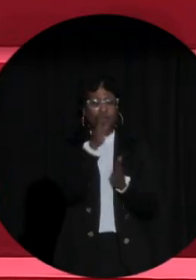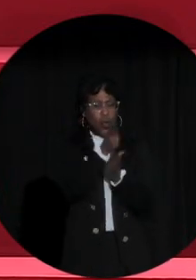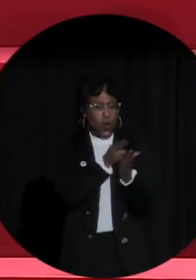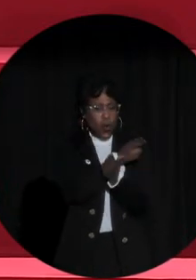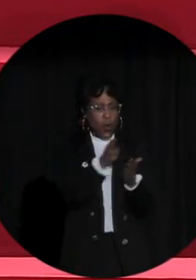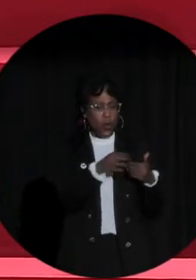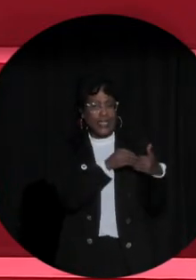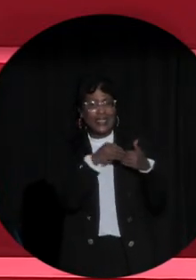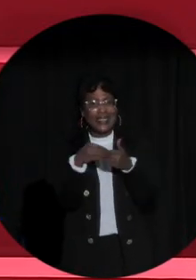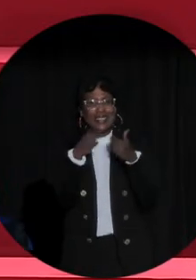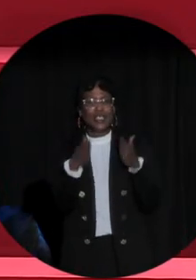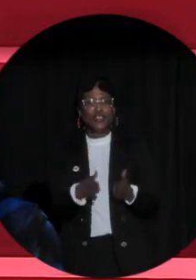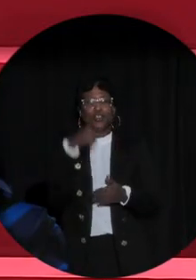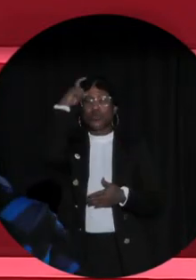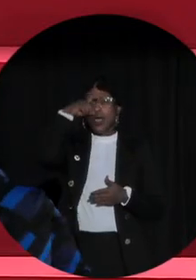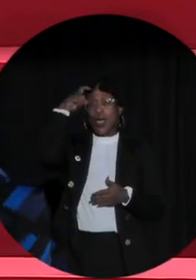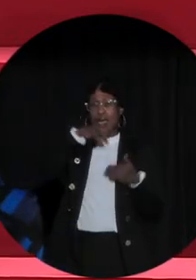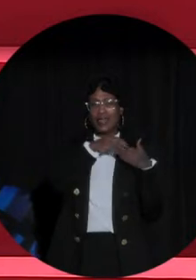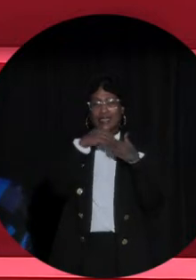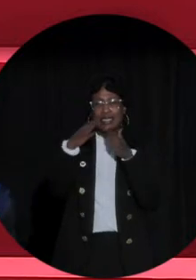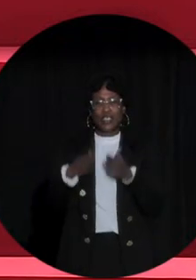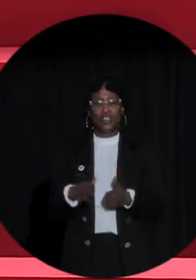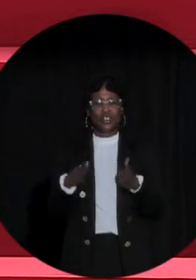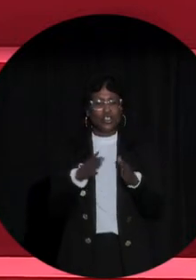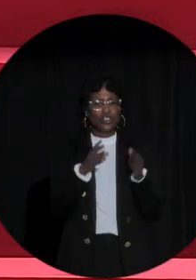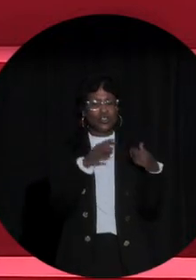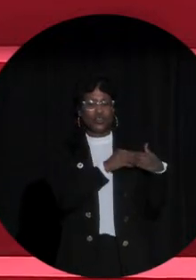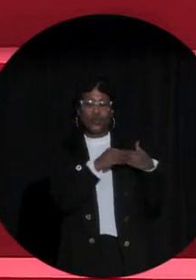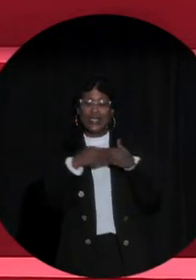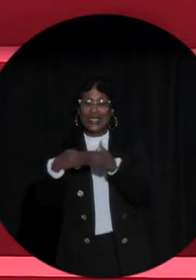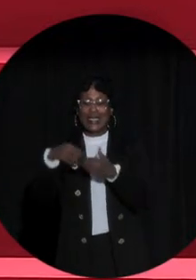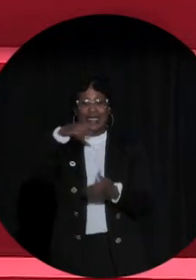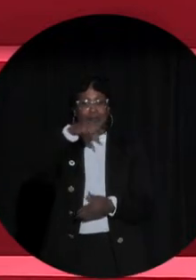guide Prince George's County into a new day.